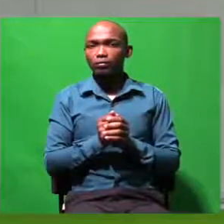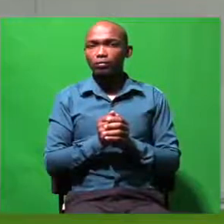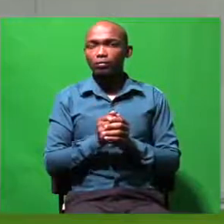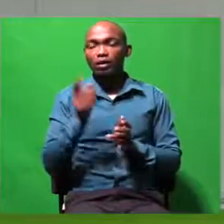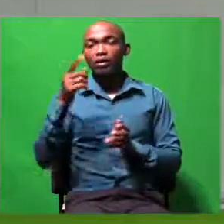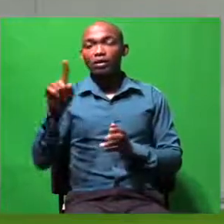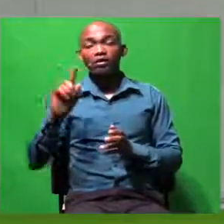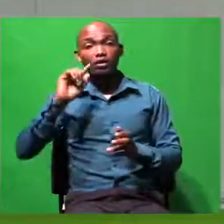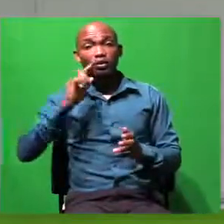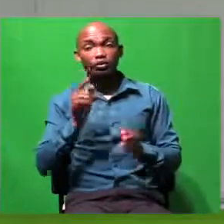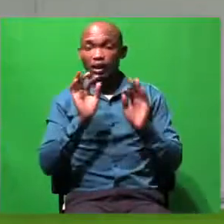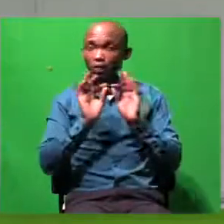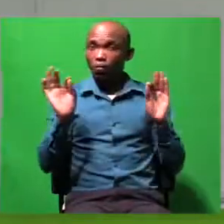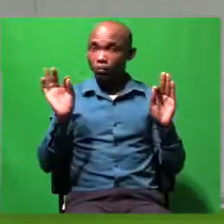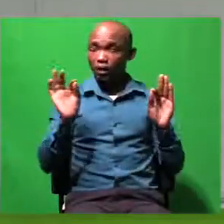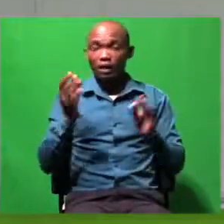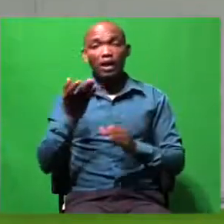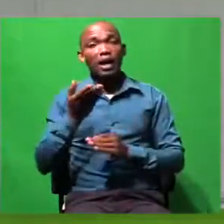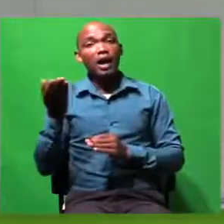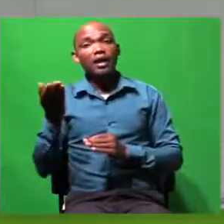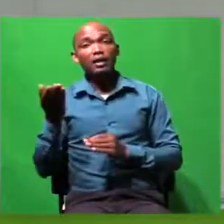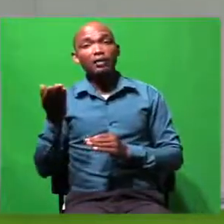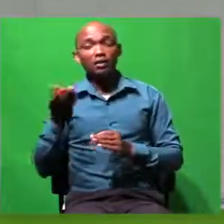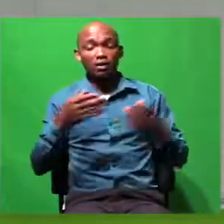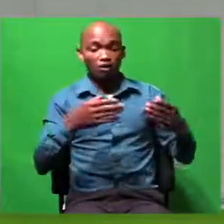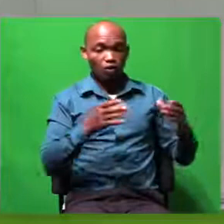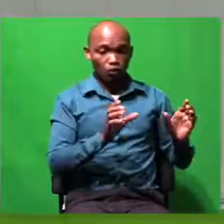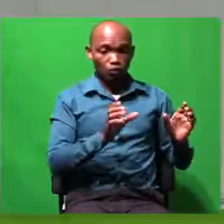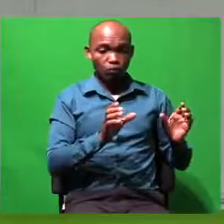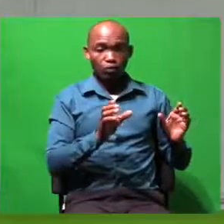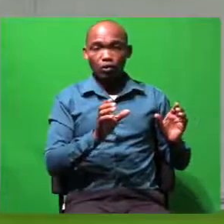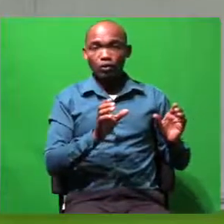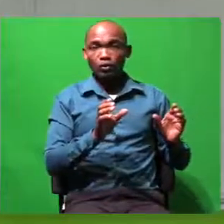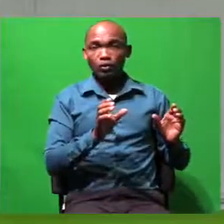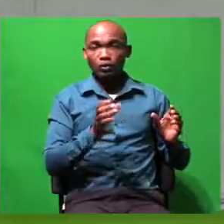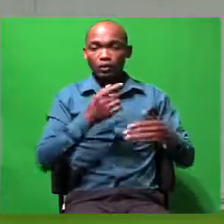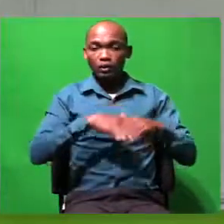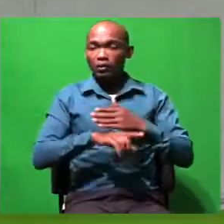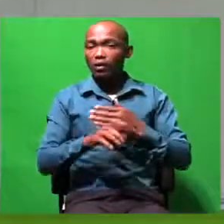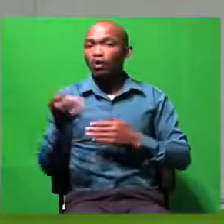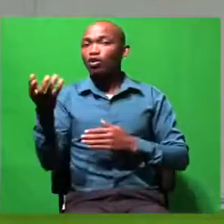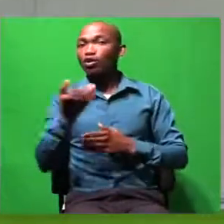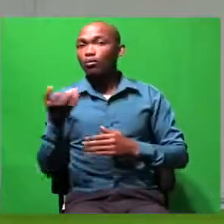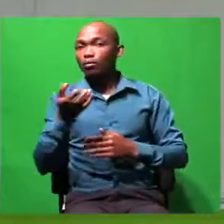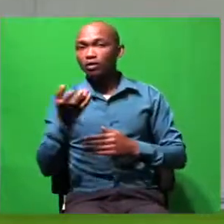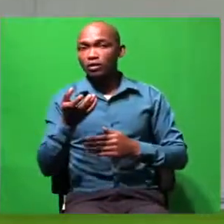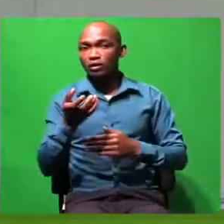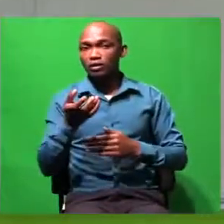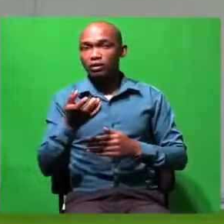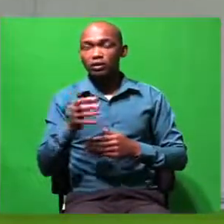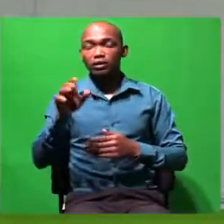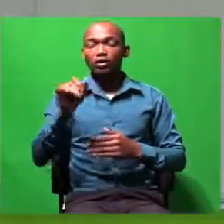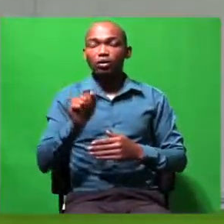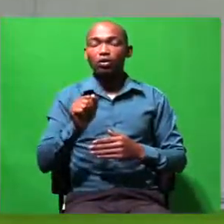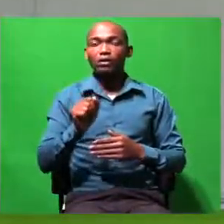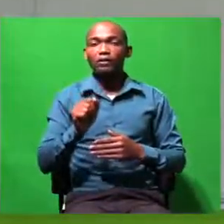Yes, you try well. Another group which is called the special group in the communities, it is